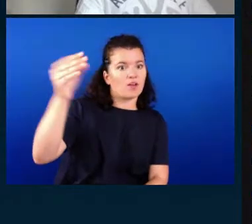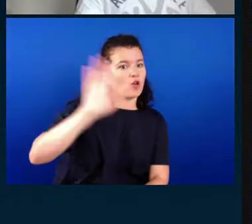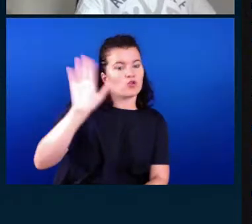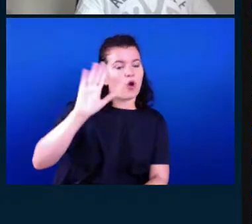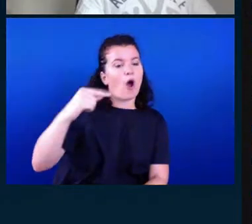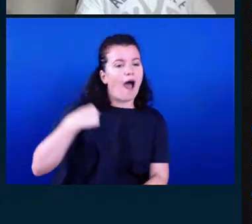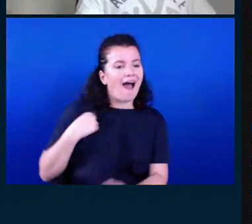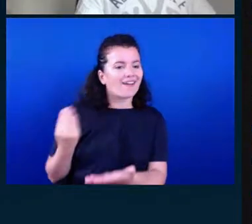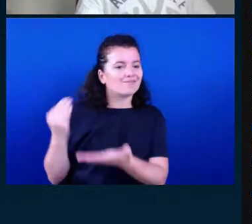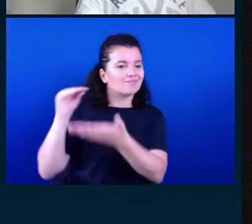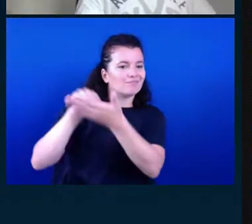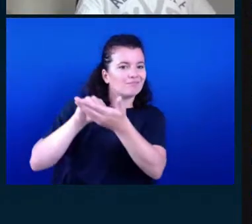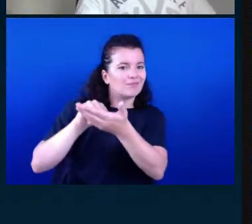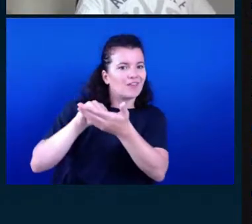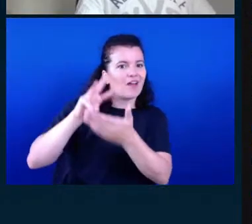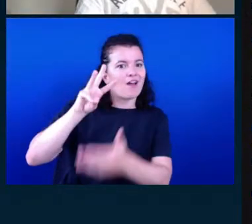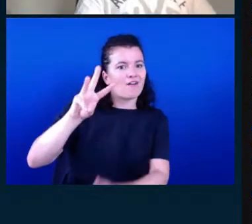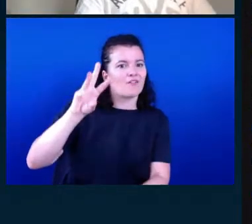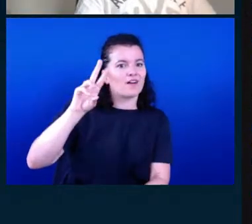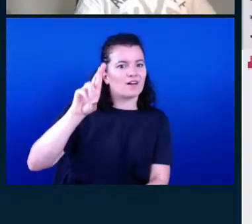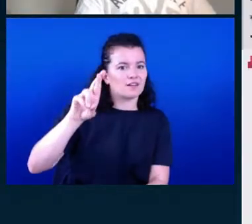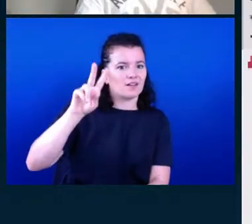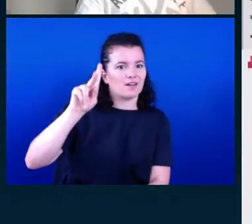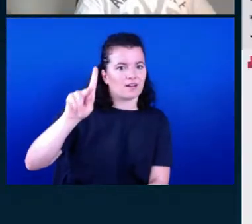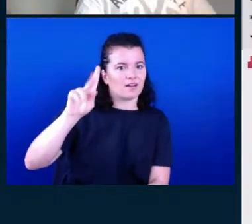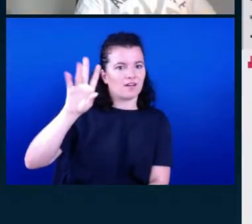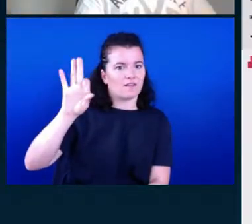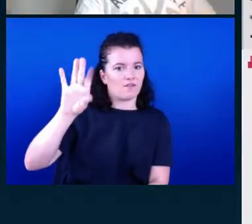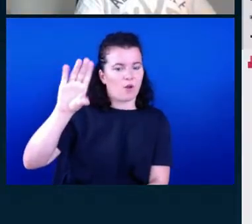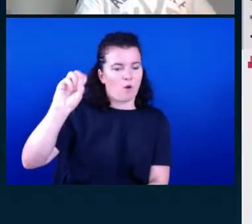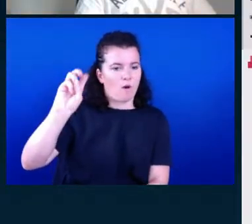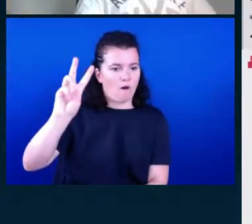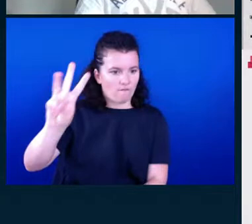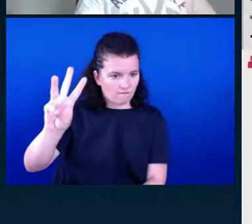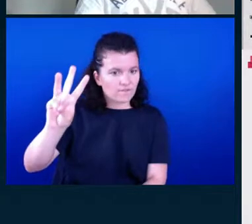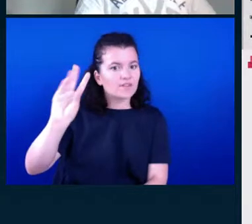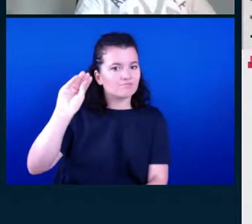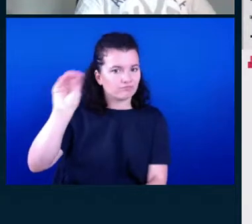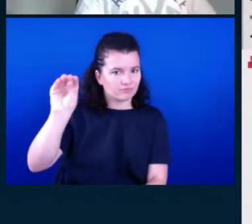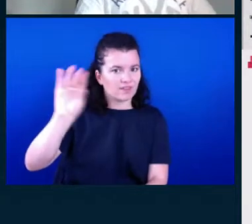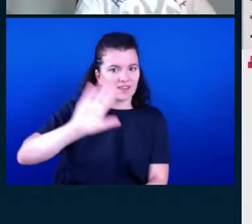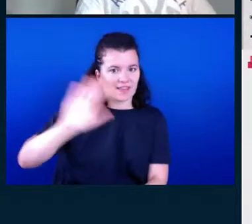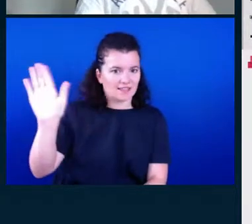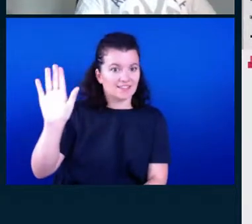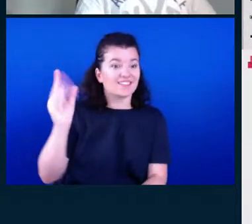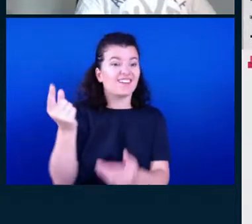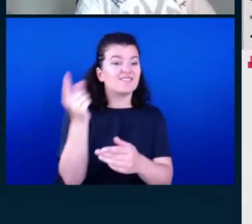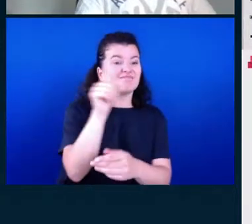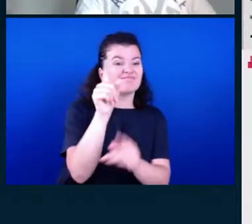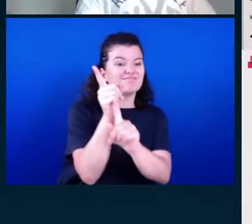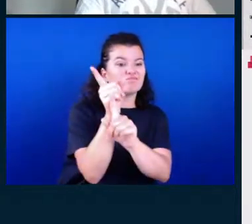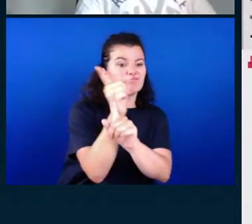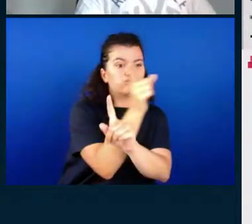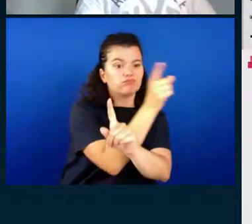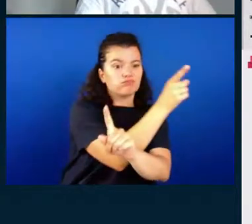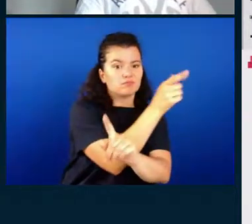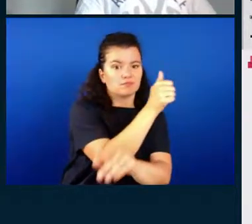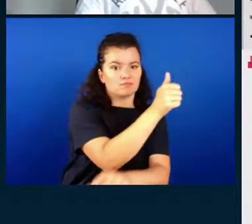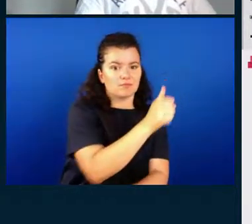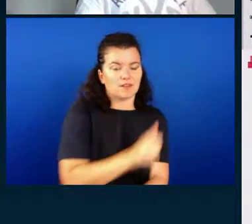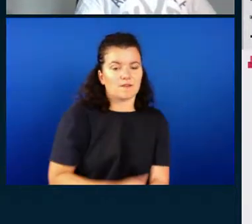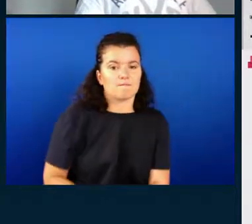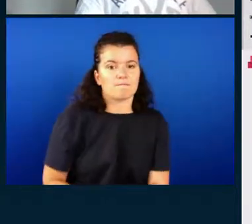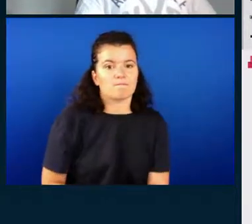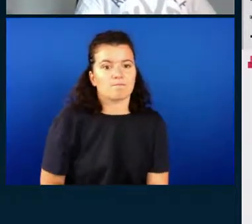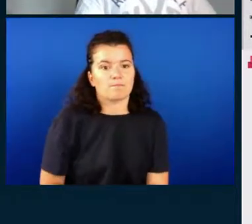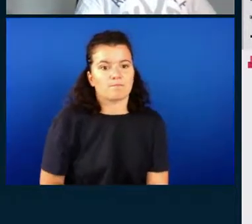sample in my release task. So if I go to release, edit the release, and